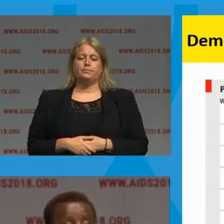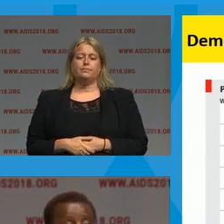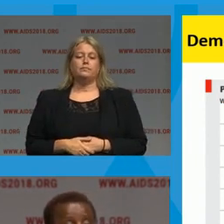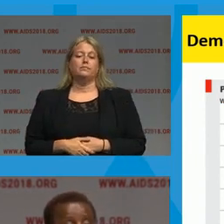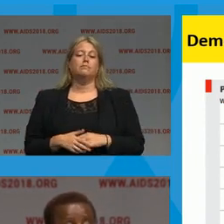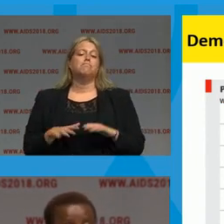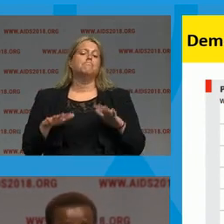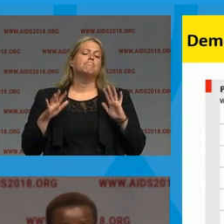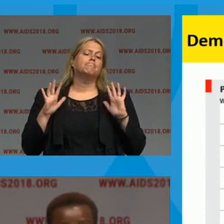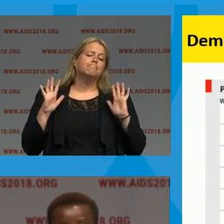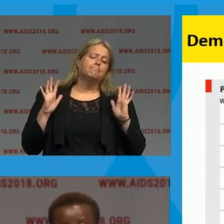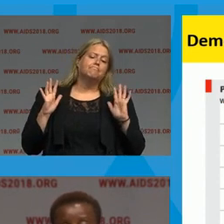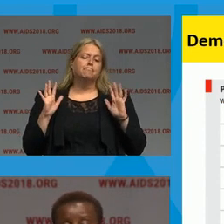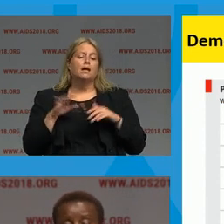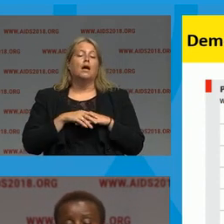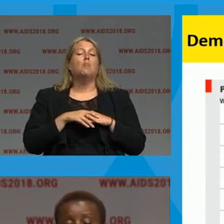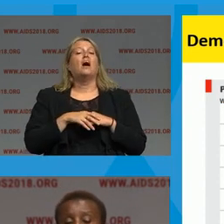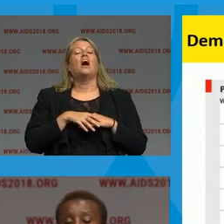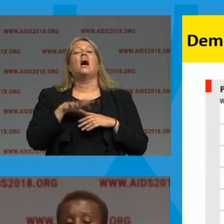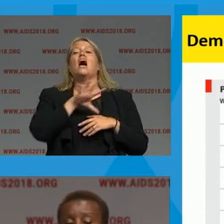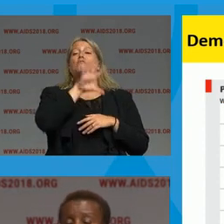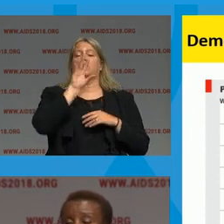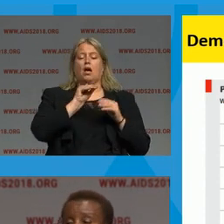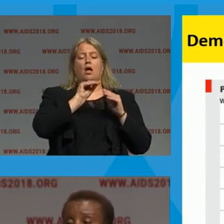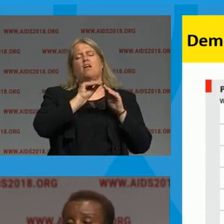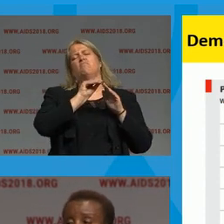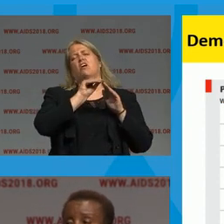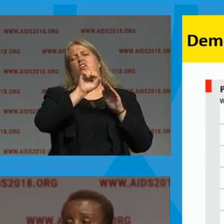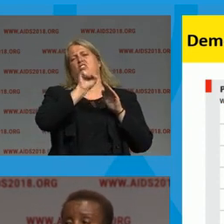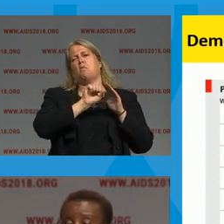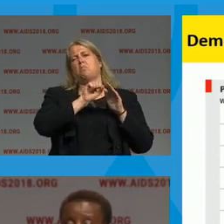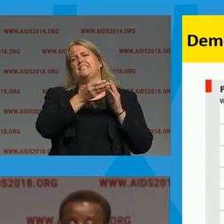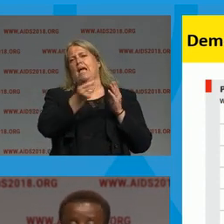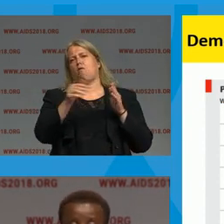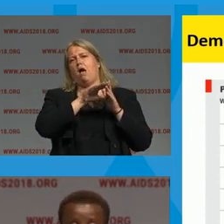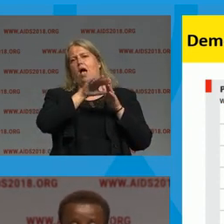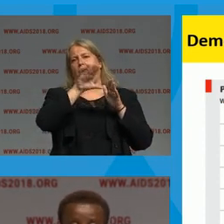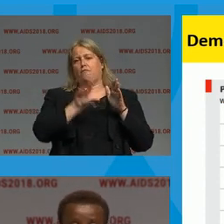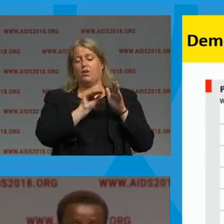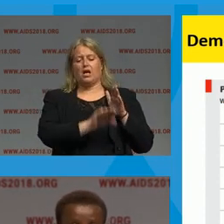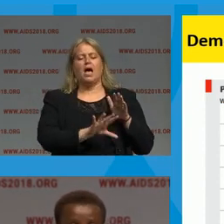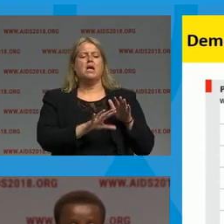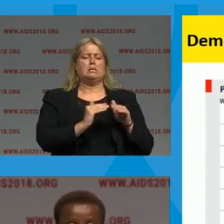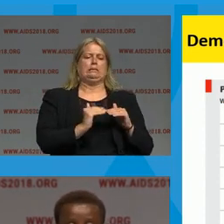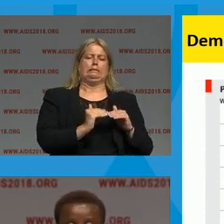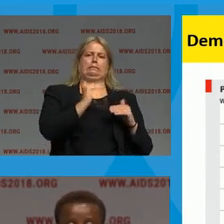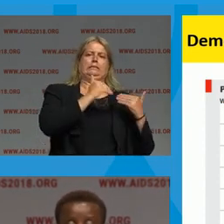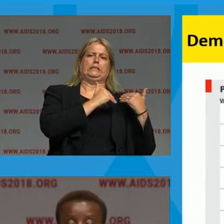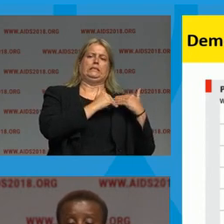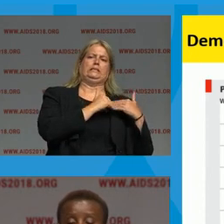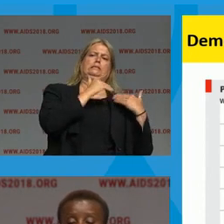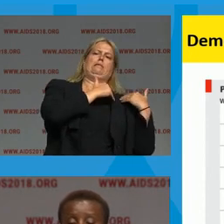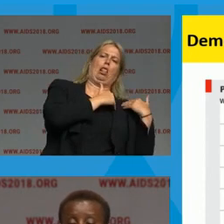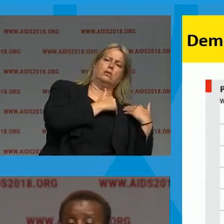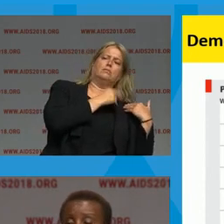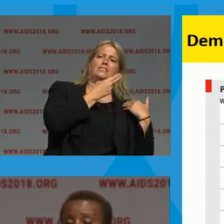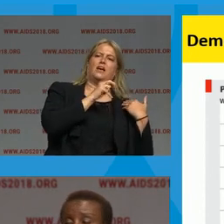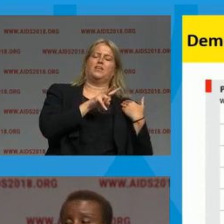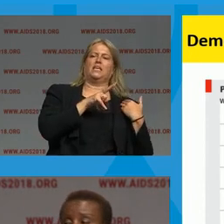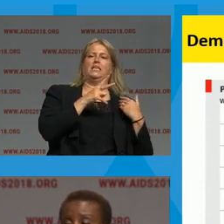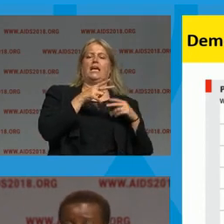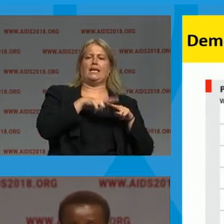However, Africa and Sub-Saharan Africa in particular has the highest burden of HIV and AIDS, contributed